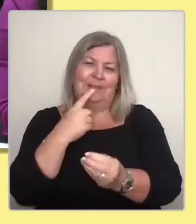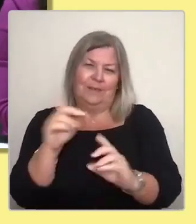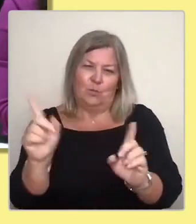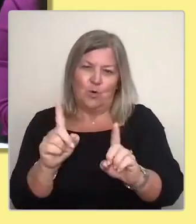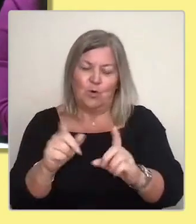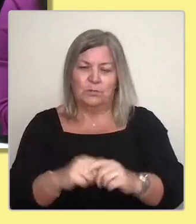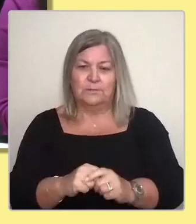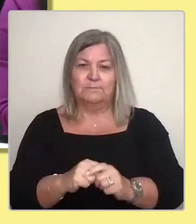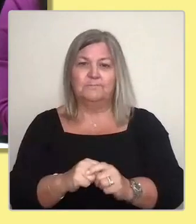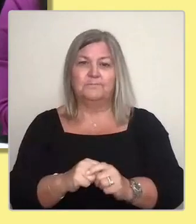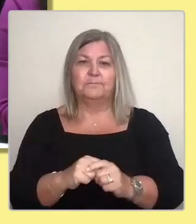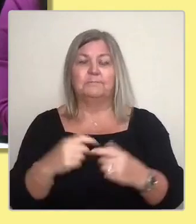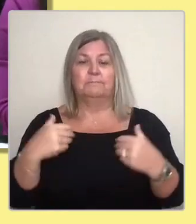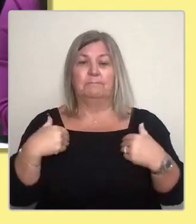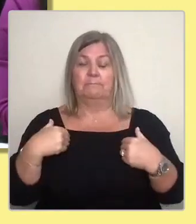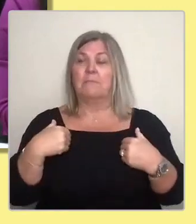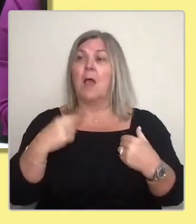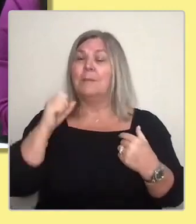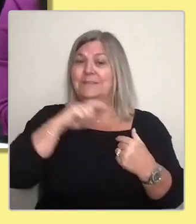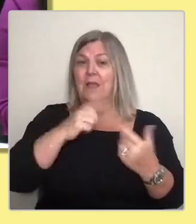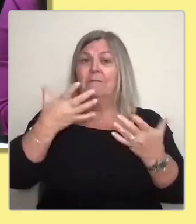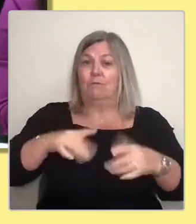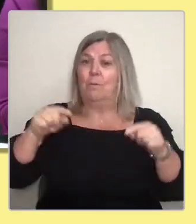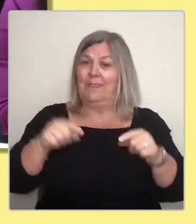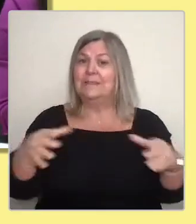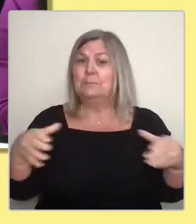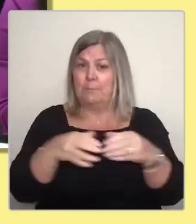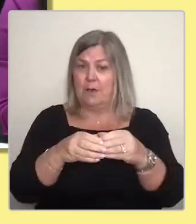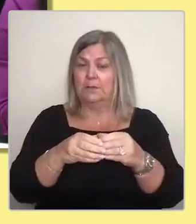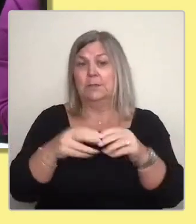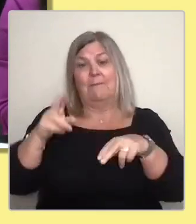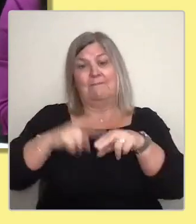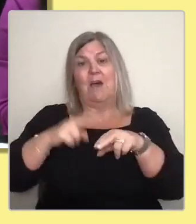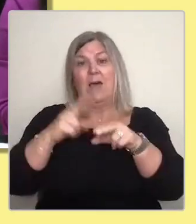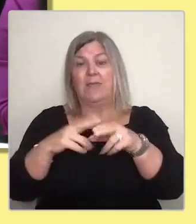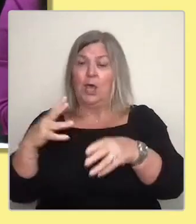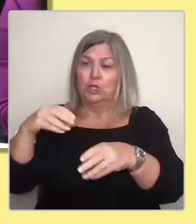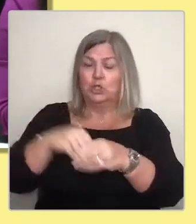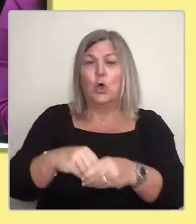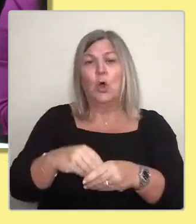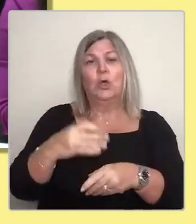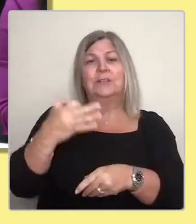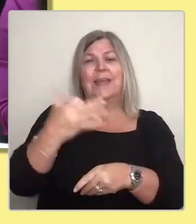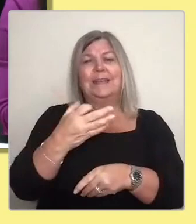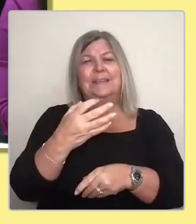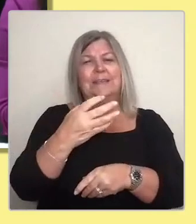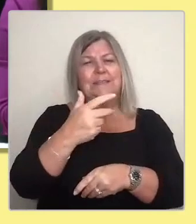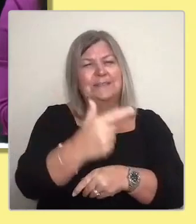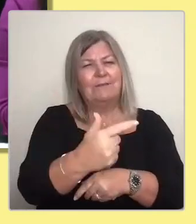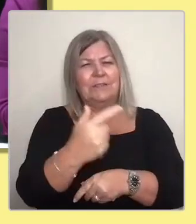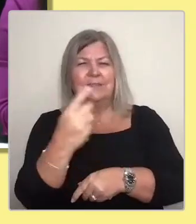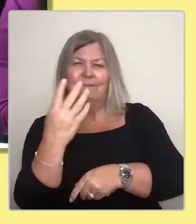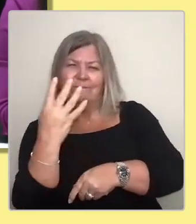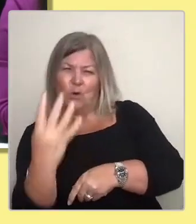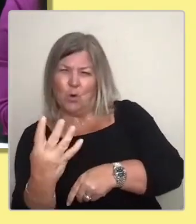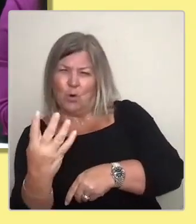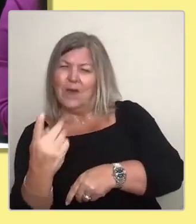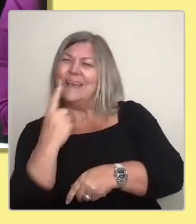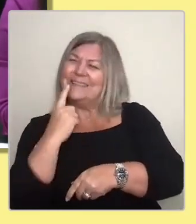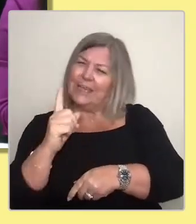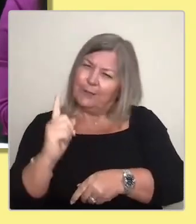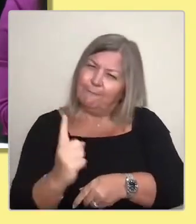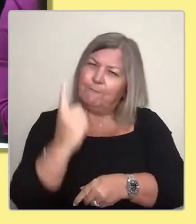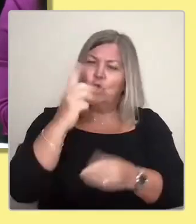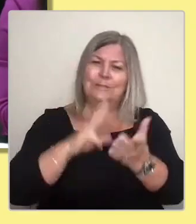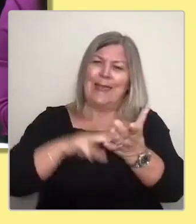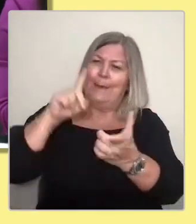a son of this party. My dad joined in 1974. He tells me he was the first ethnic minority Asian member to join in Glasgow. I've never had that verified right enough, but he keeps